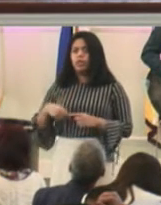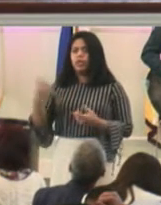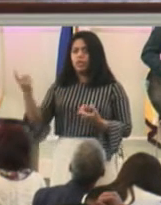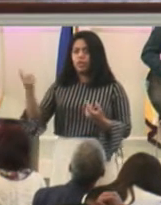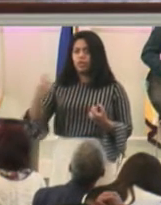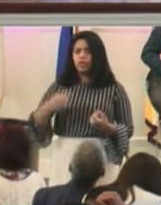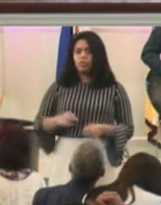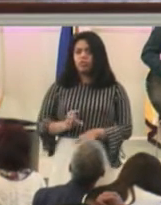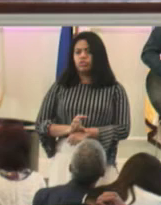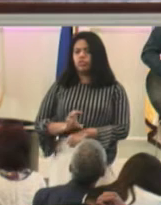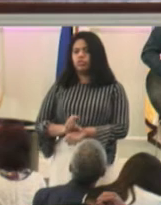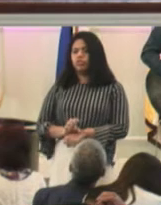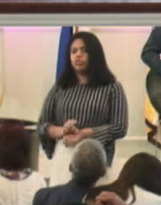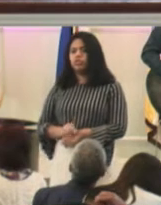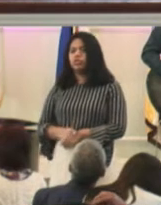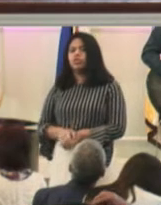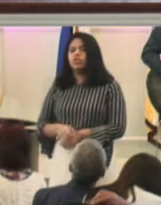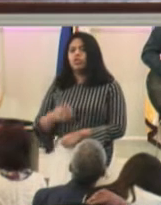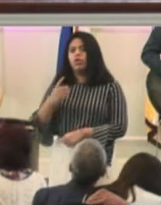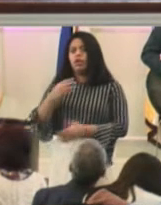voiced, it could be for finance,